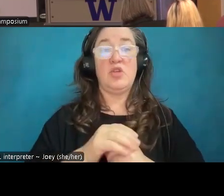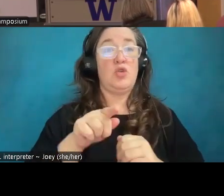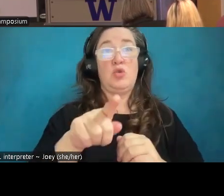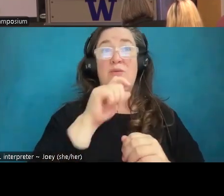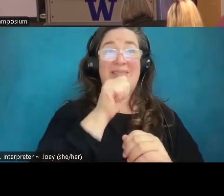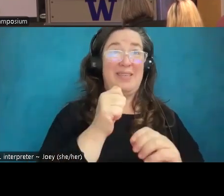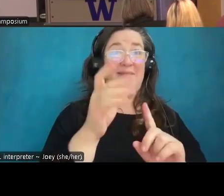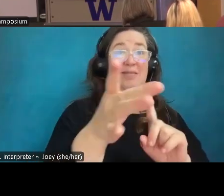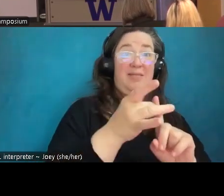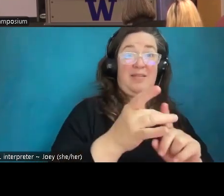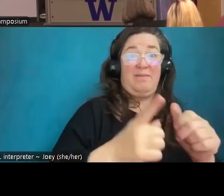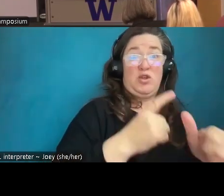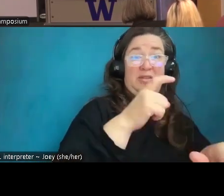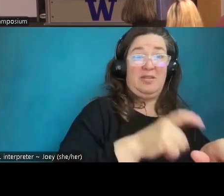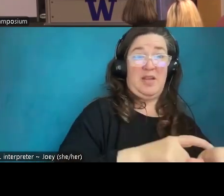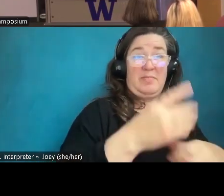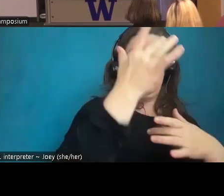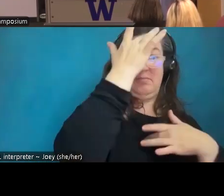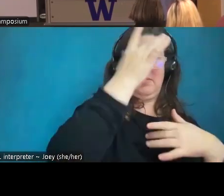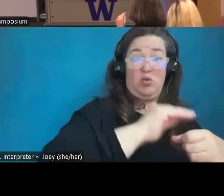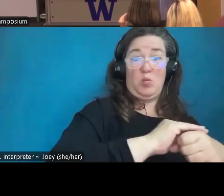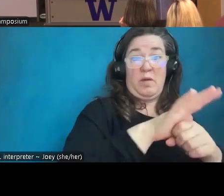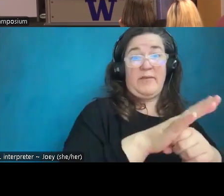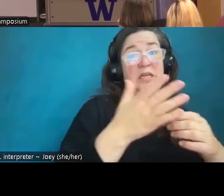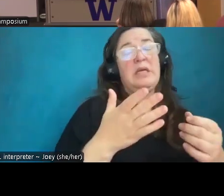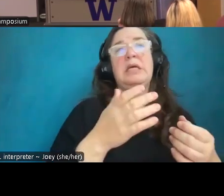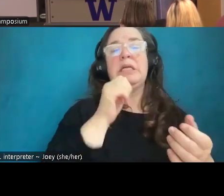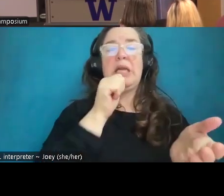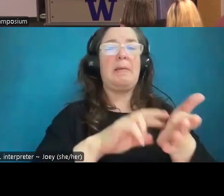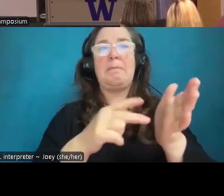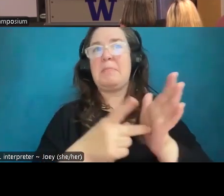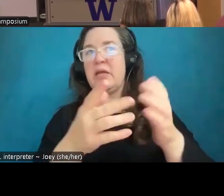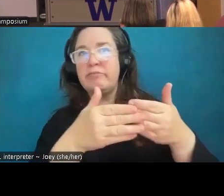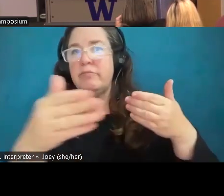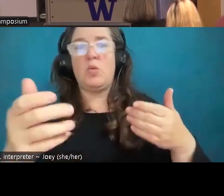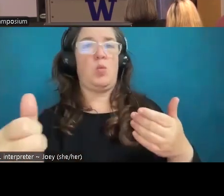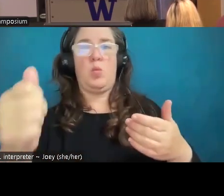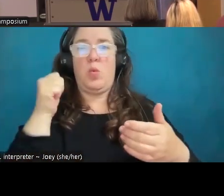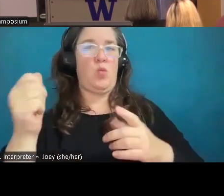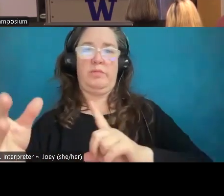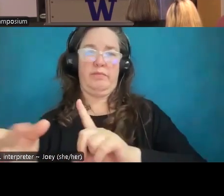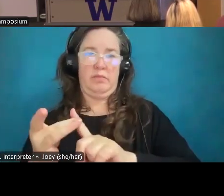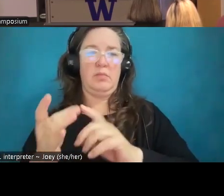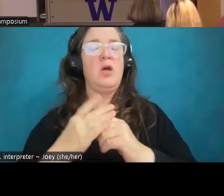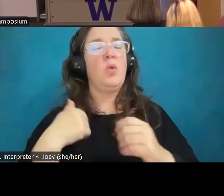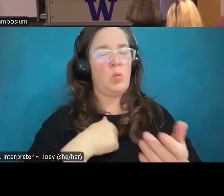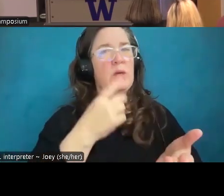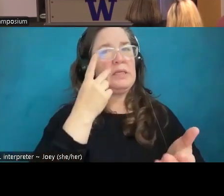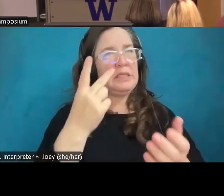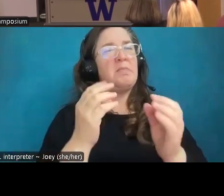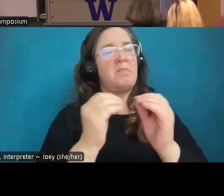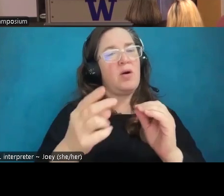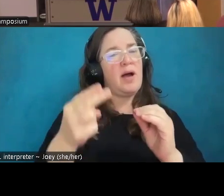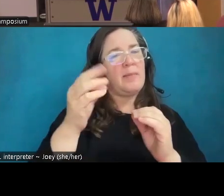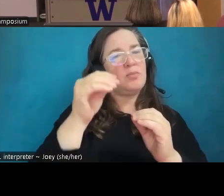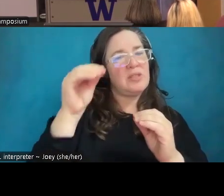quite concerning. We tend to see it in at higher rates in African Americans, Hispanic populations. We see it occur at